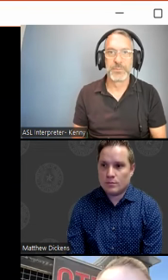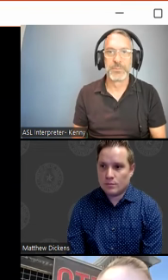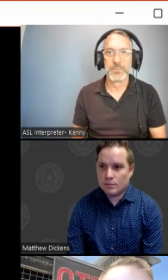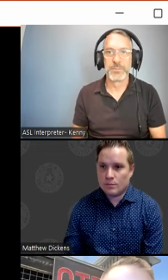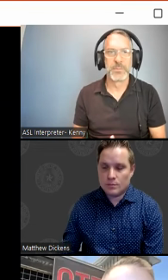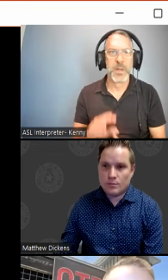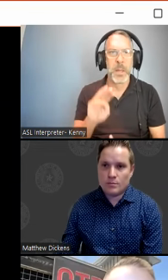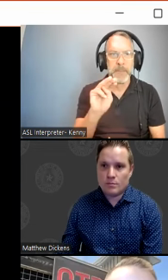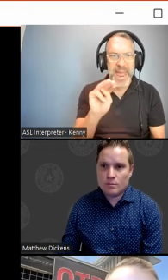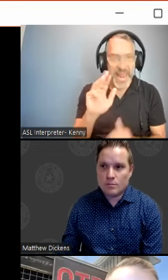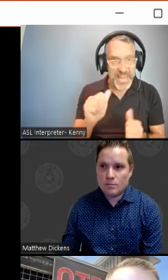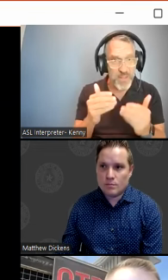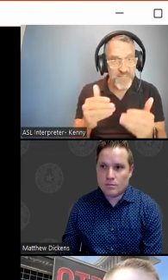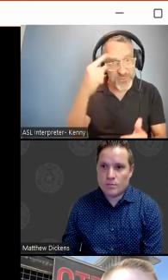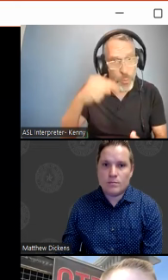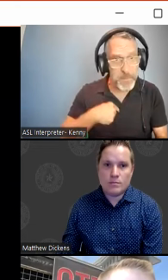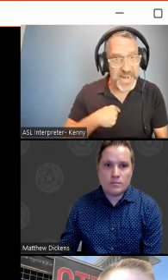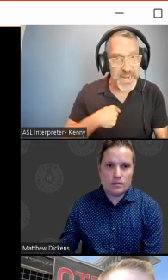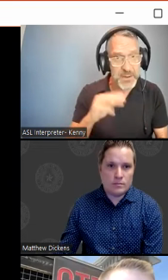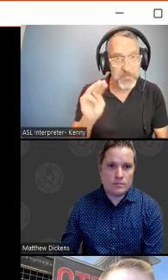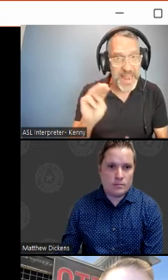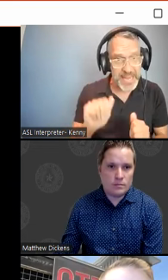Matthew, are you able to advance it for me and I just tell you?